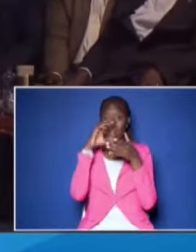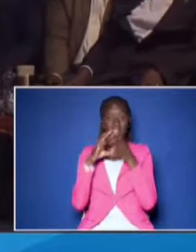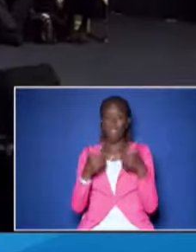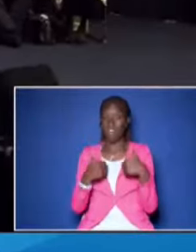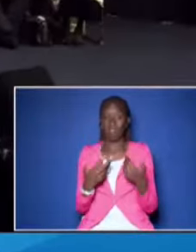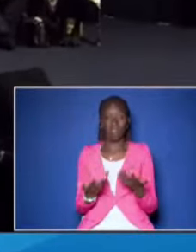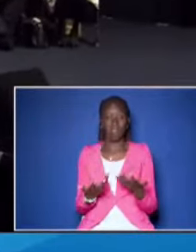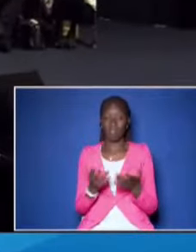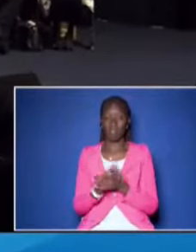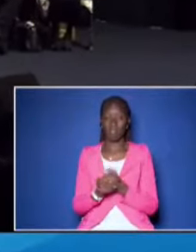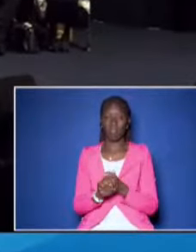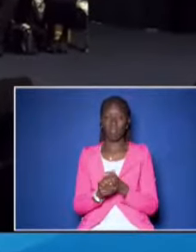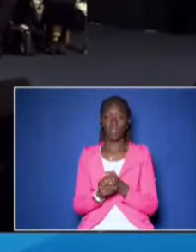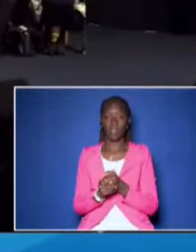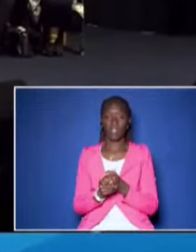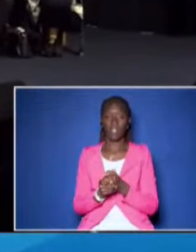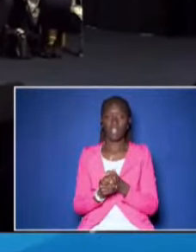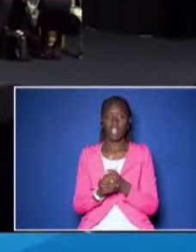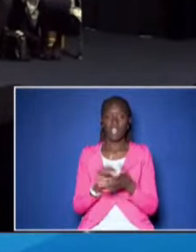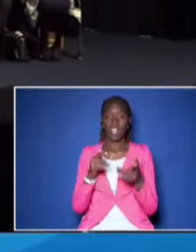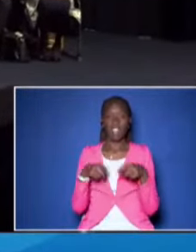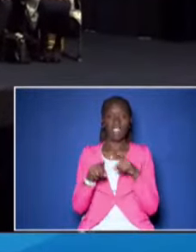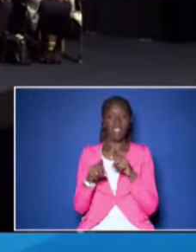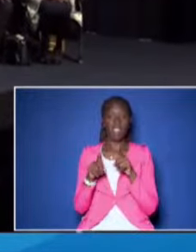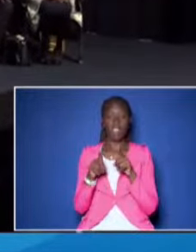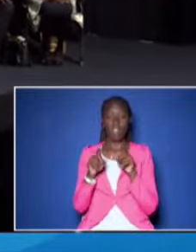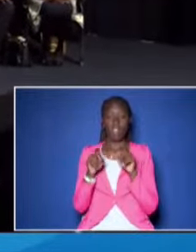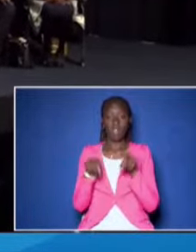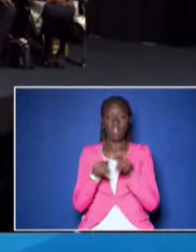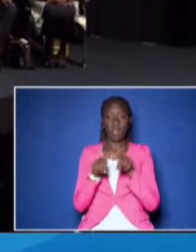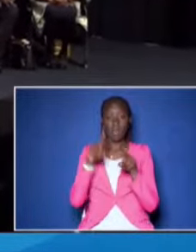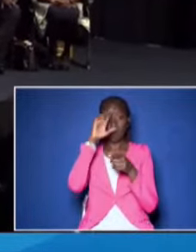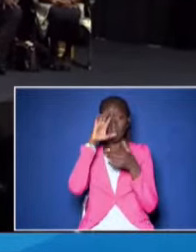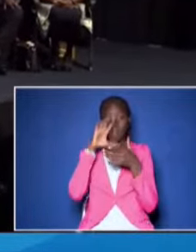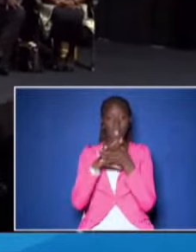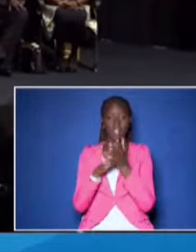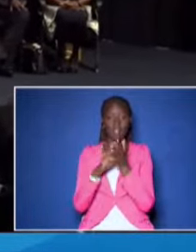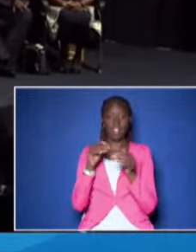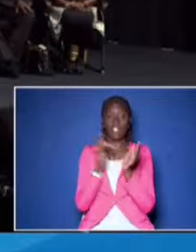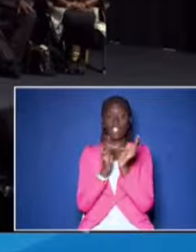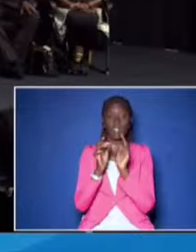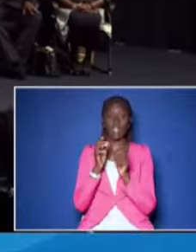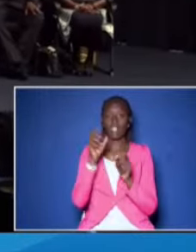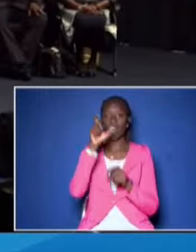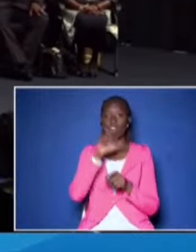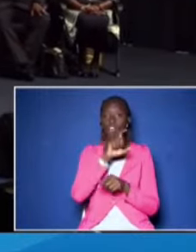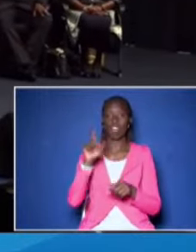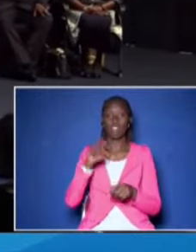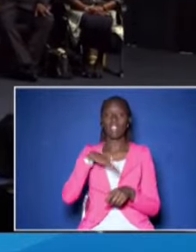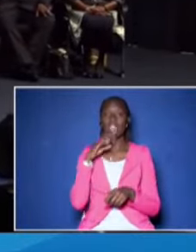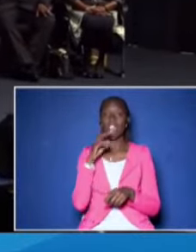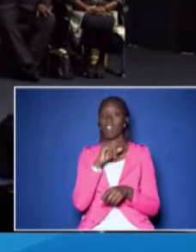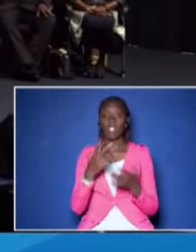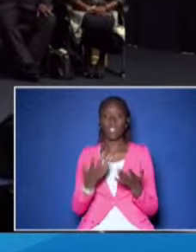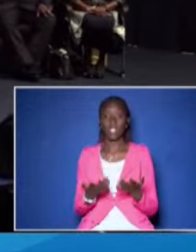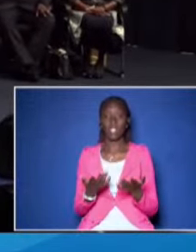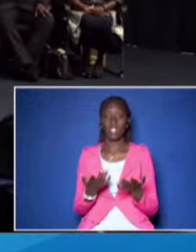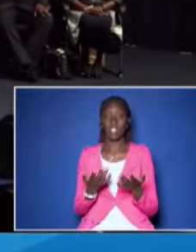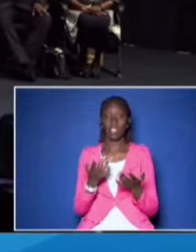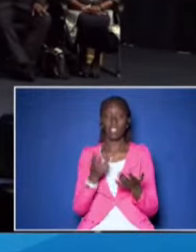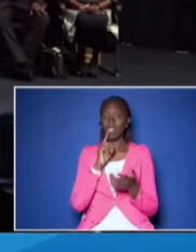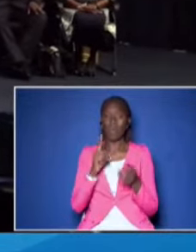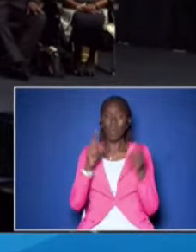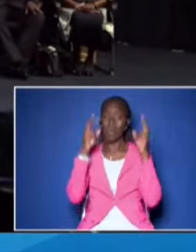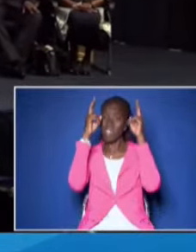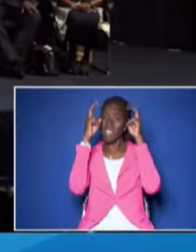devil they believe that Jesus died on the cross so